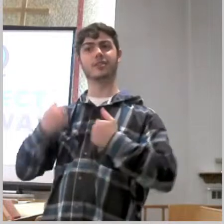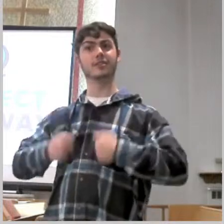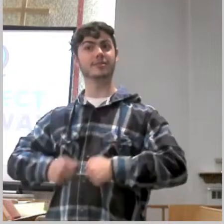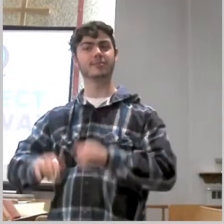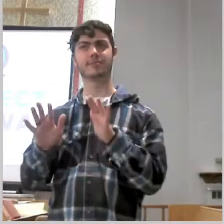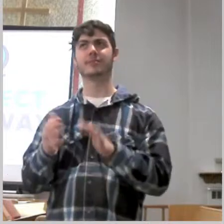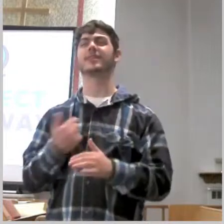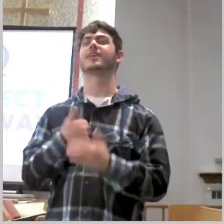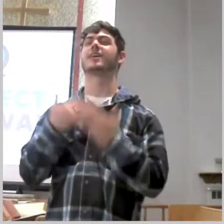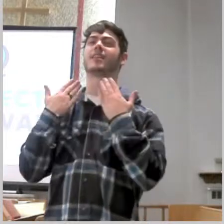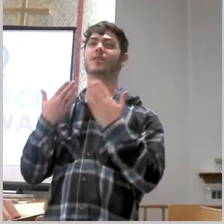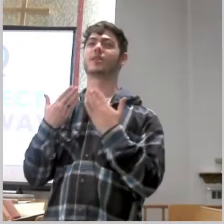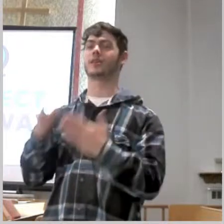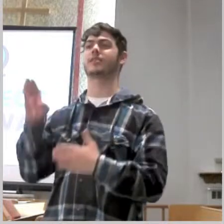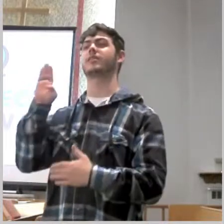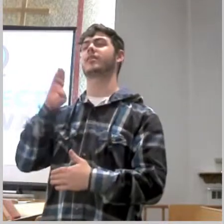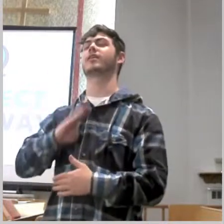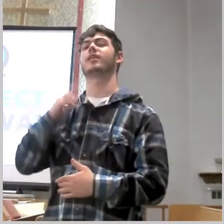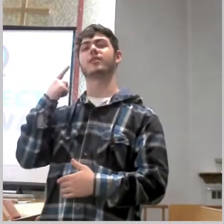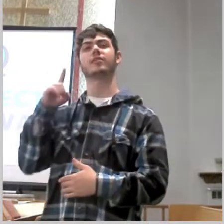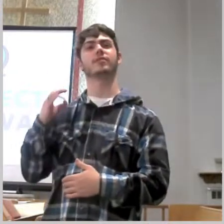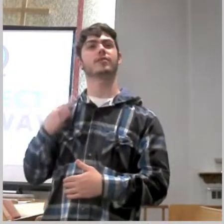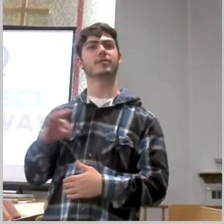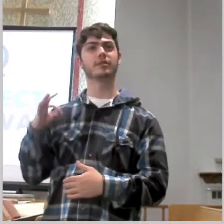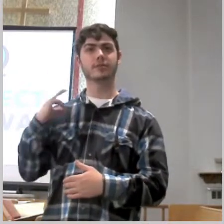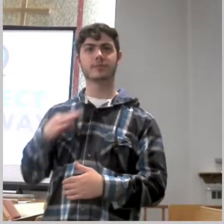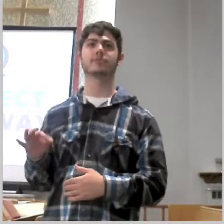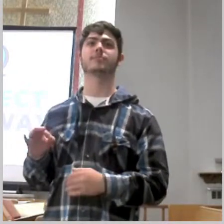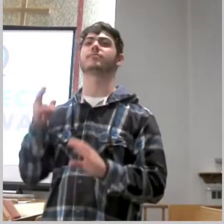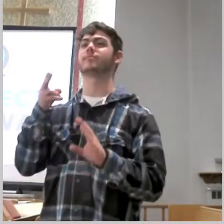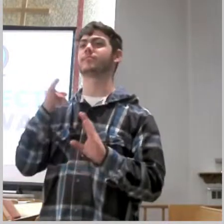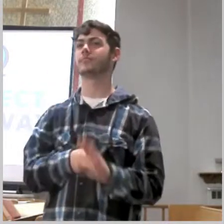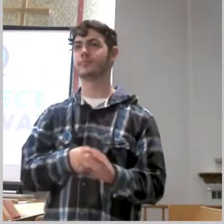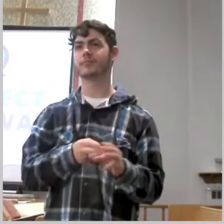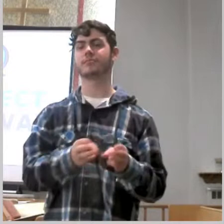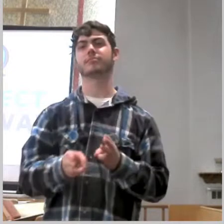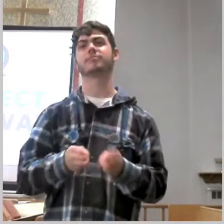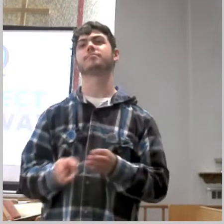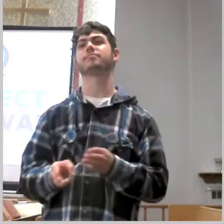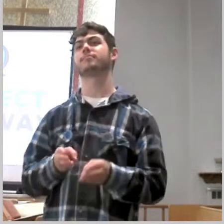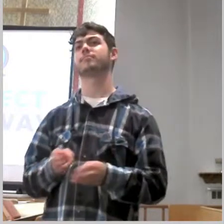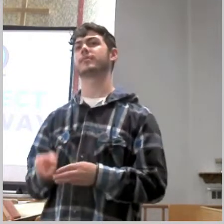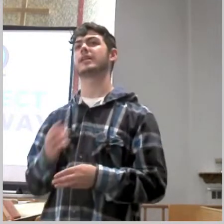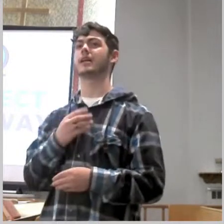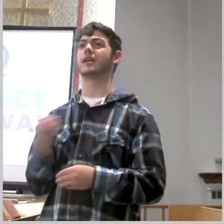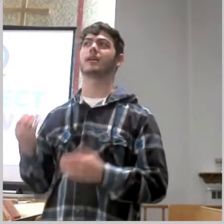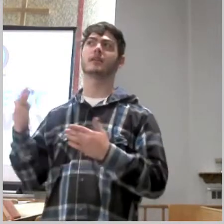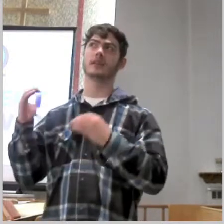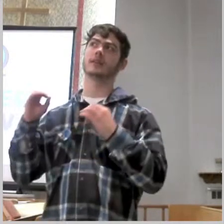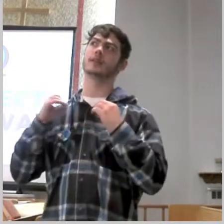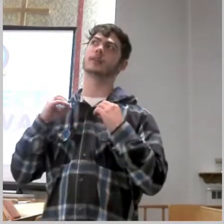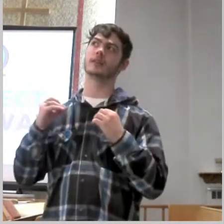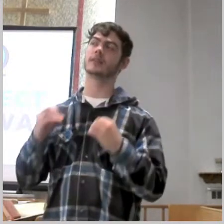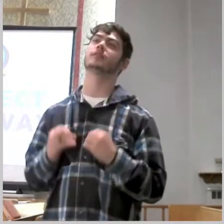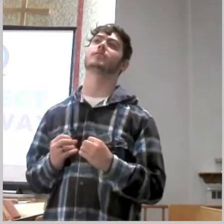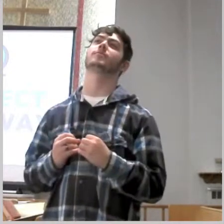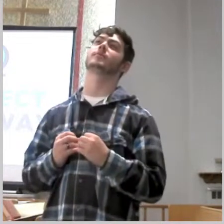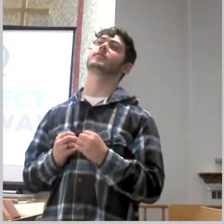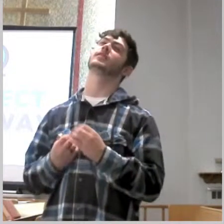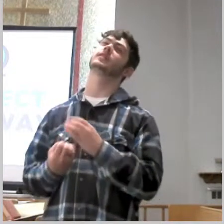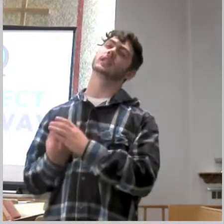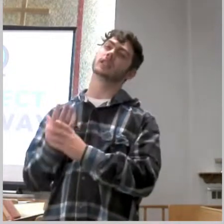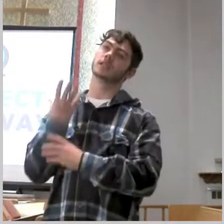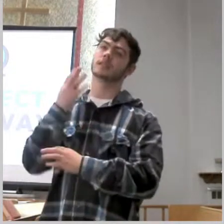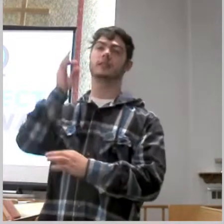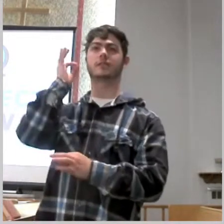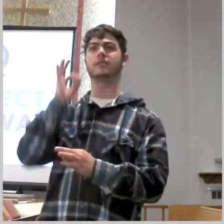God for the privilege of participating in this ministry and for teaching me to stretch my